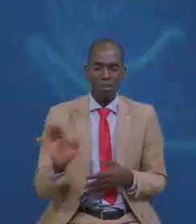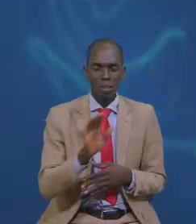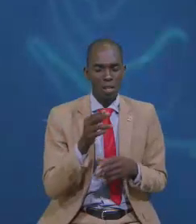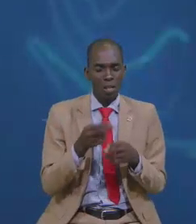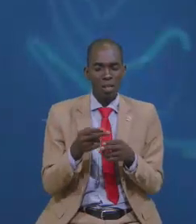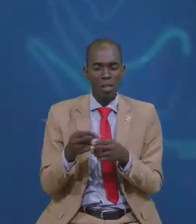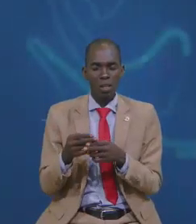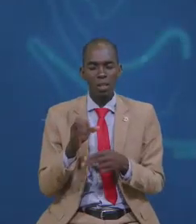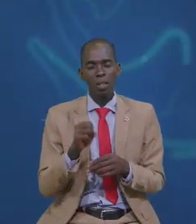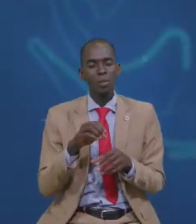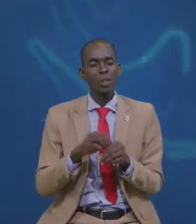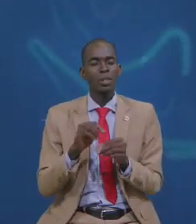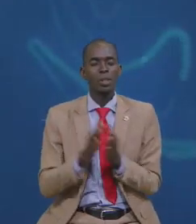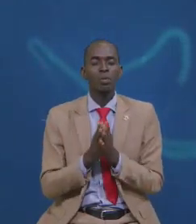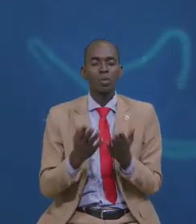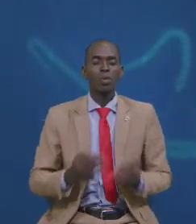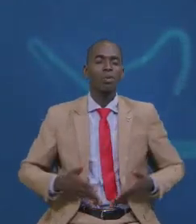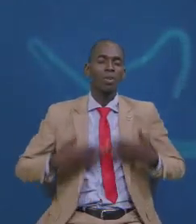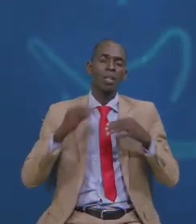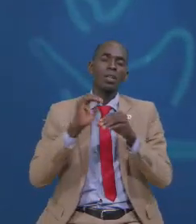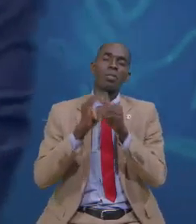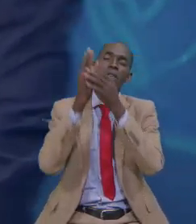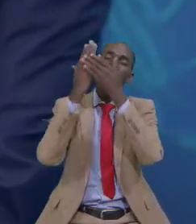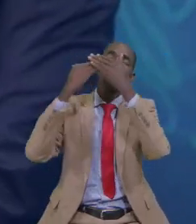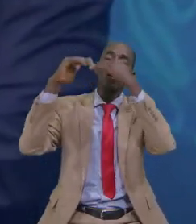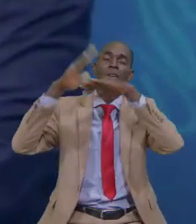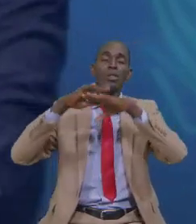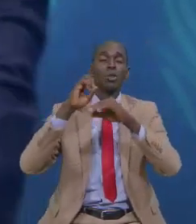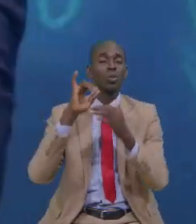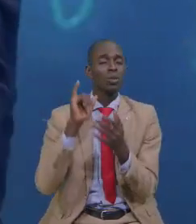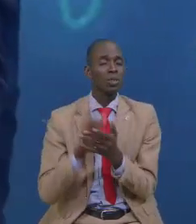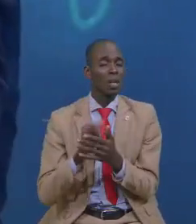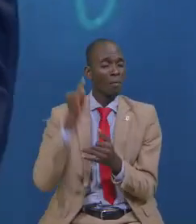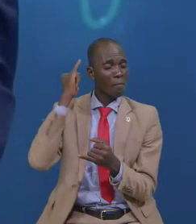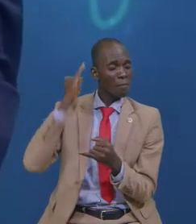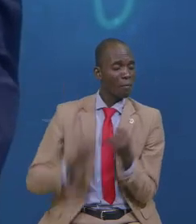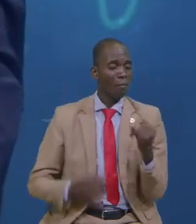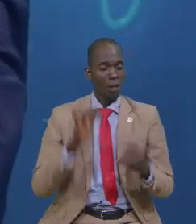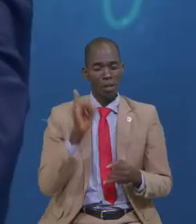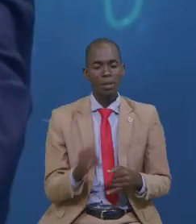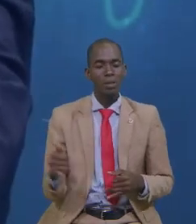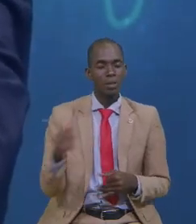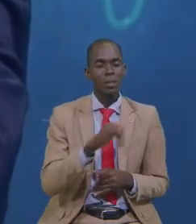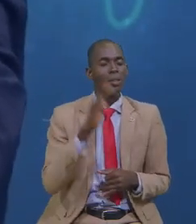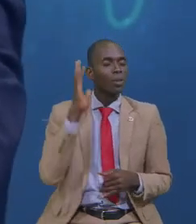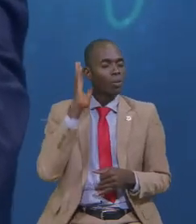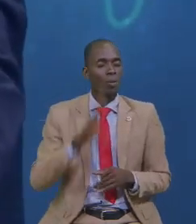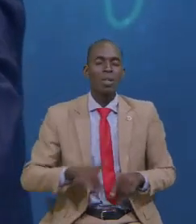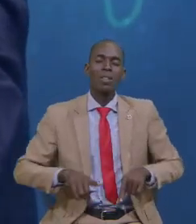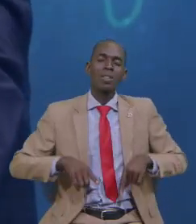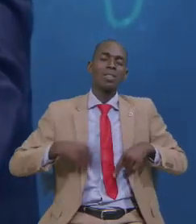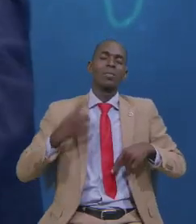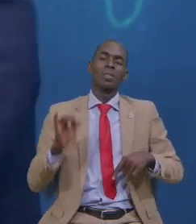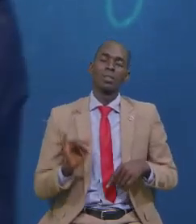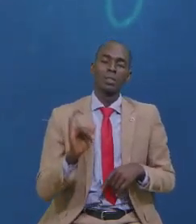book of life in heaven, so that finally they will spend eternity with you